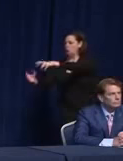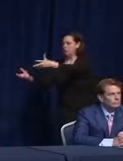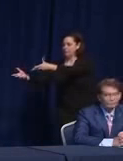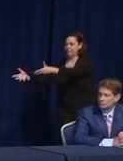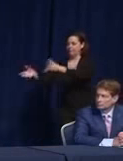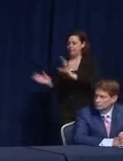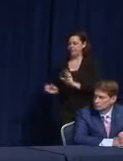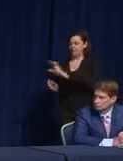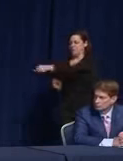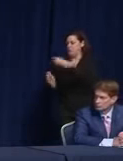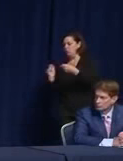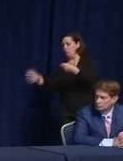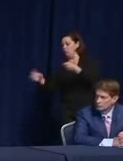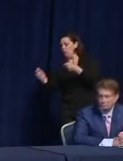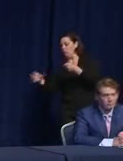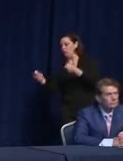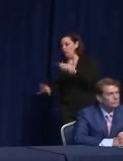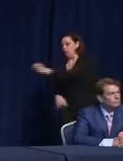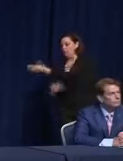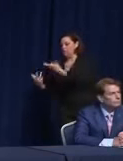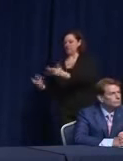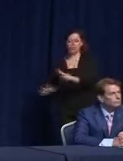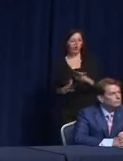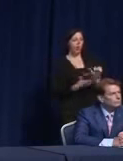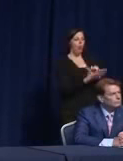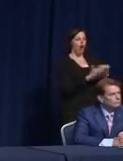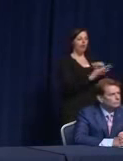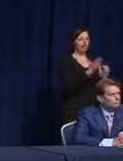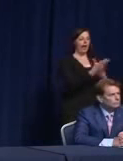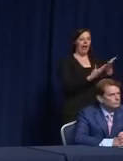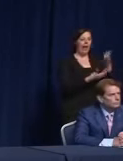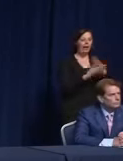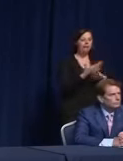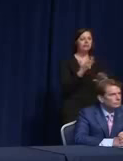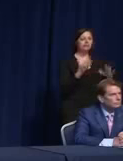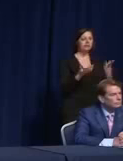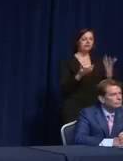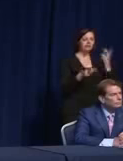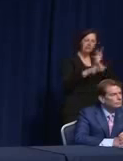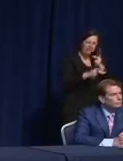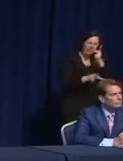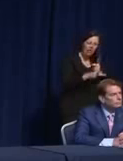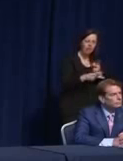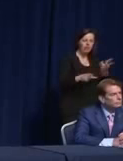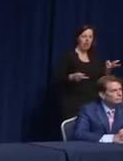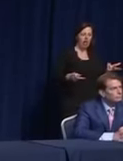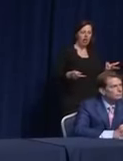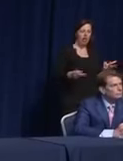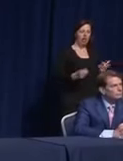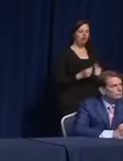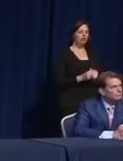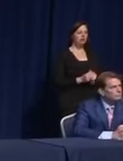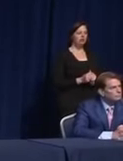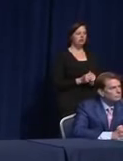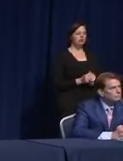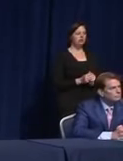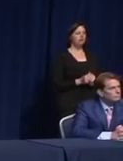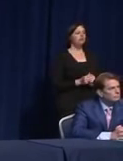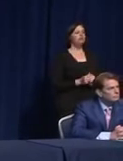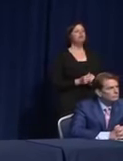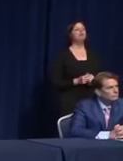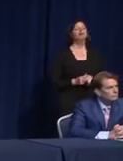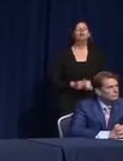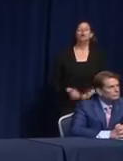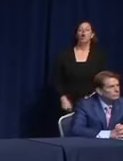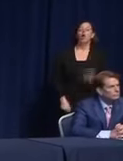or bed linens. Thank you, Judy. Mike. Thanks, Governor. Commissioner, can you just, I know you talked about this a couple of times, but the 3 people from the nursing homes who